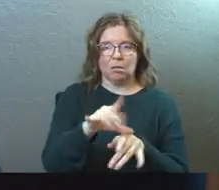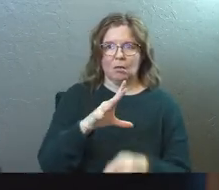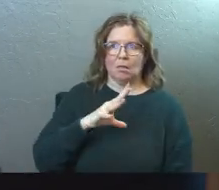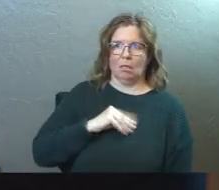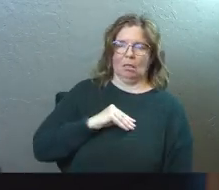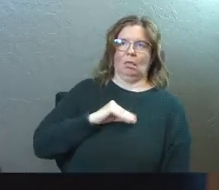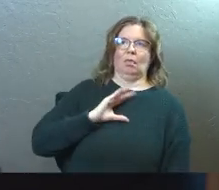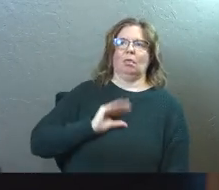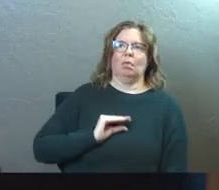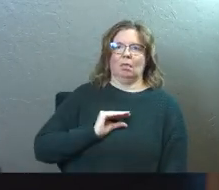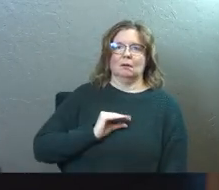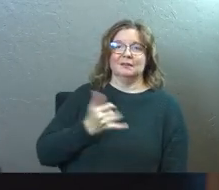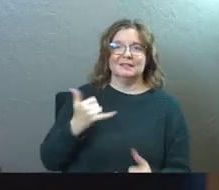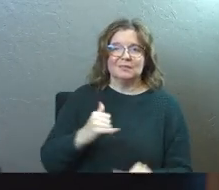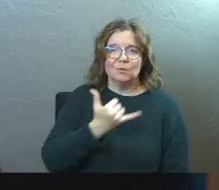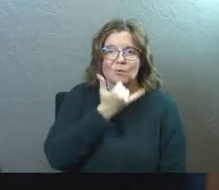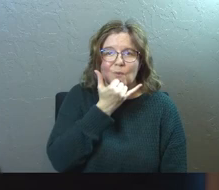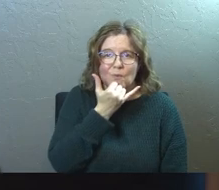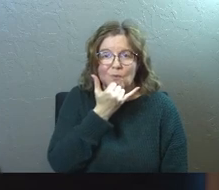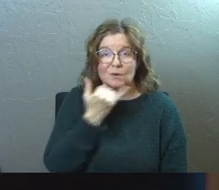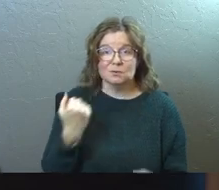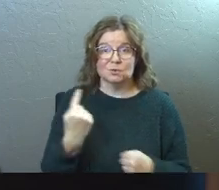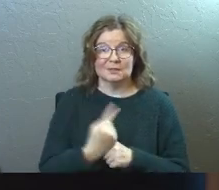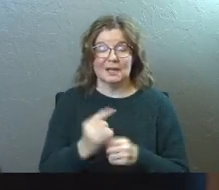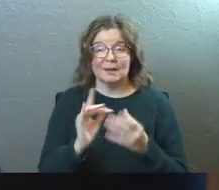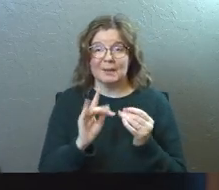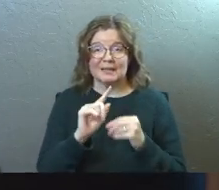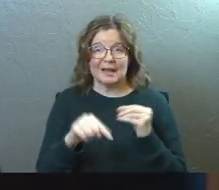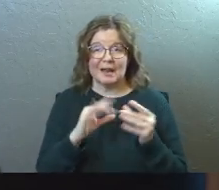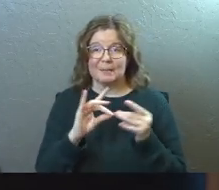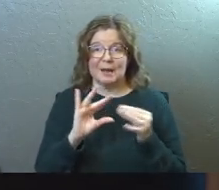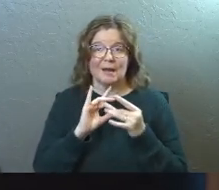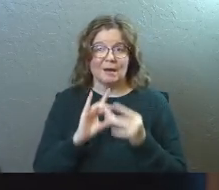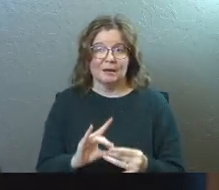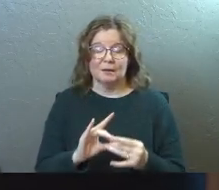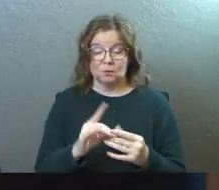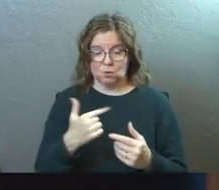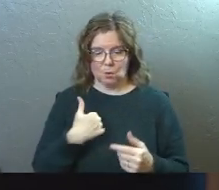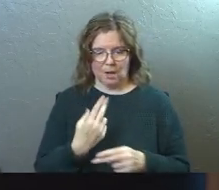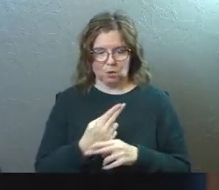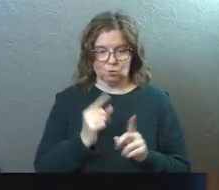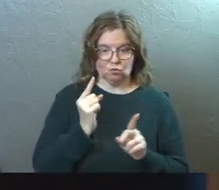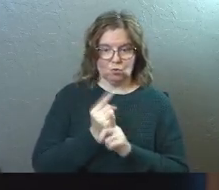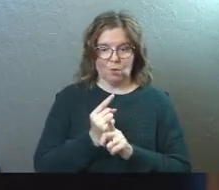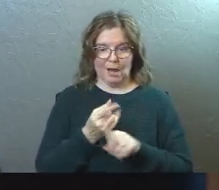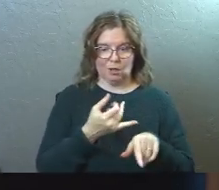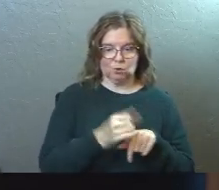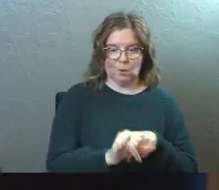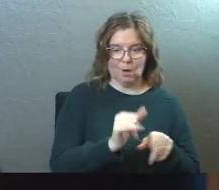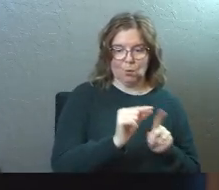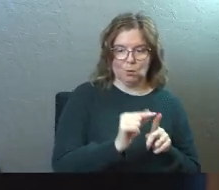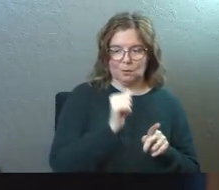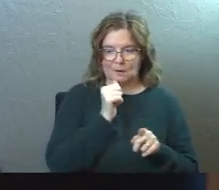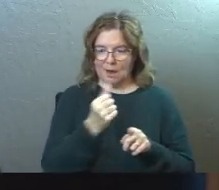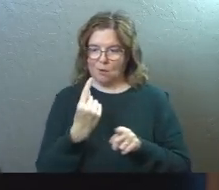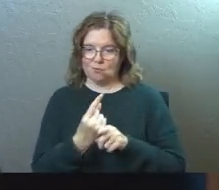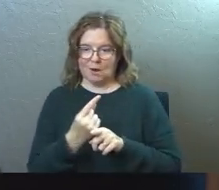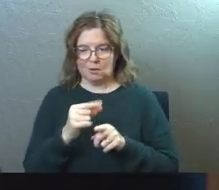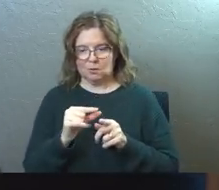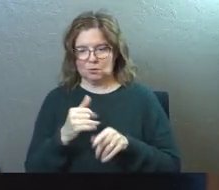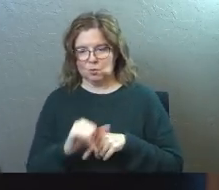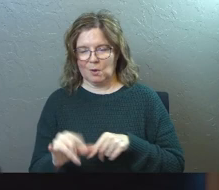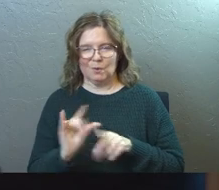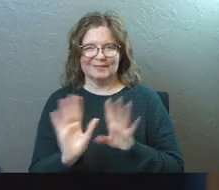It's still wrong. So today's message isn't a message about do I use the right swear words or not right swear